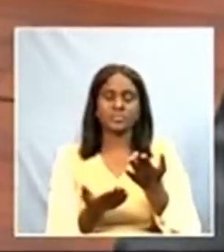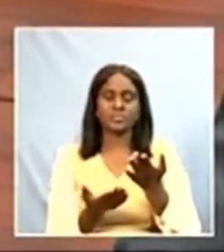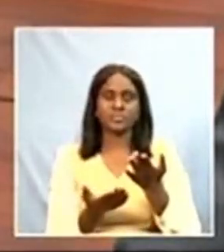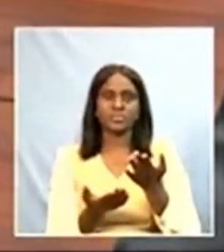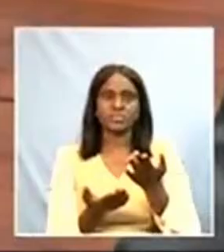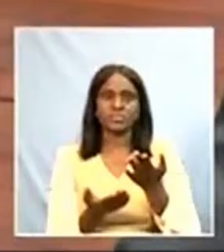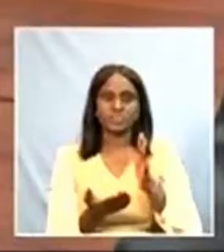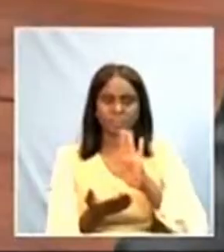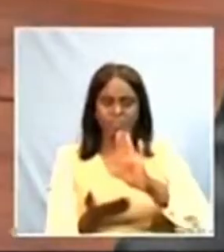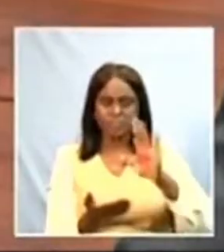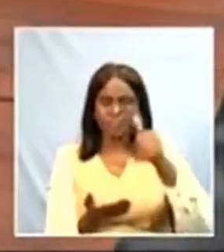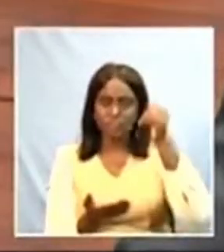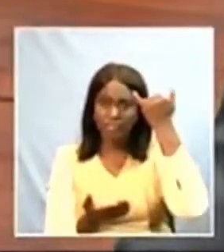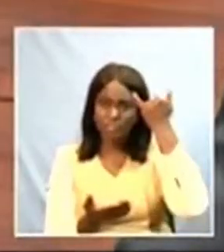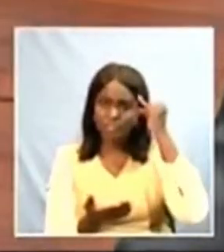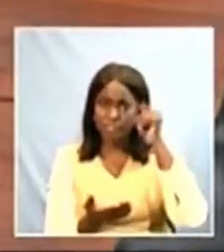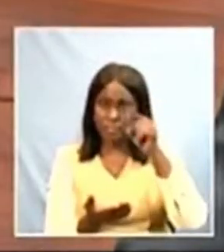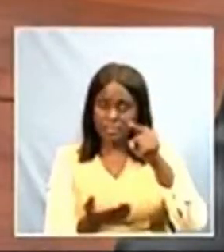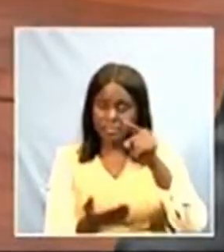in your view,